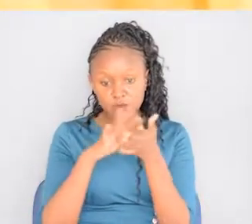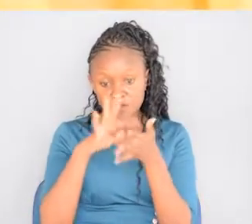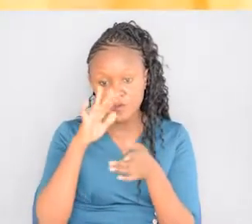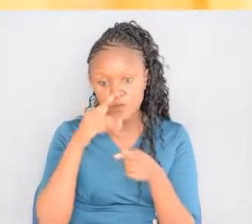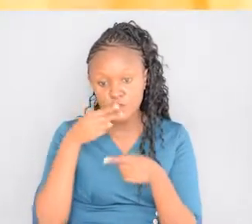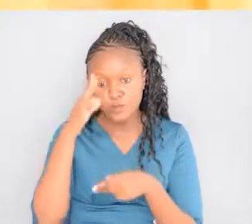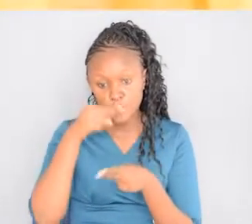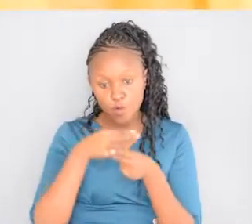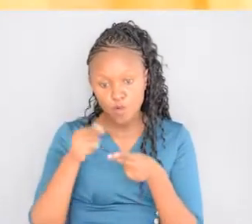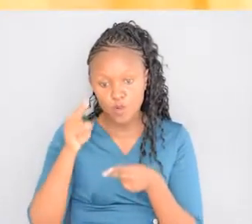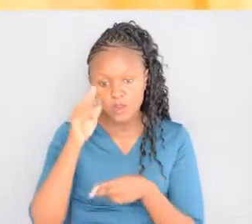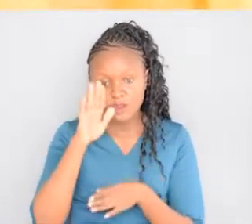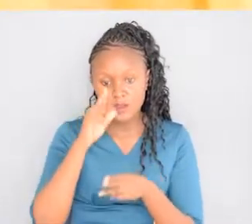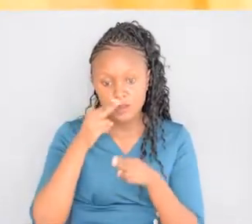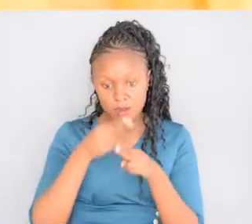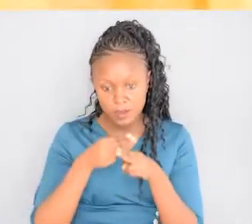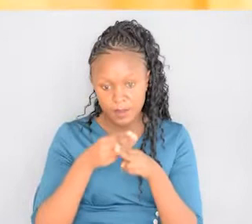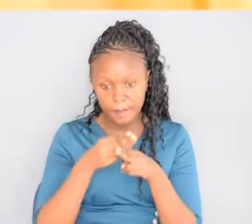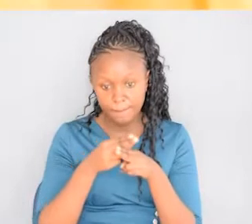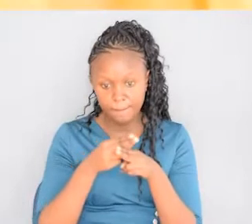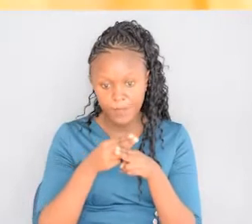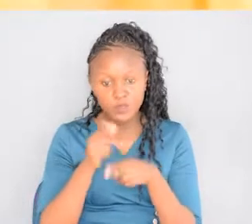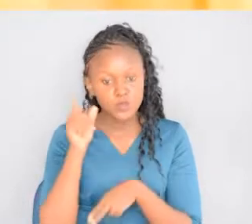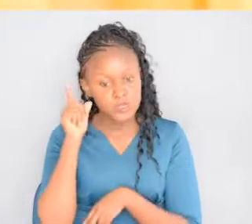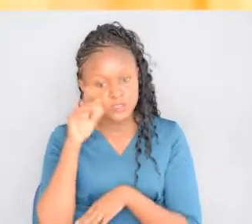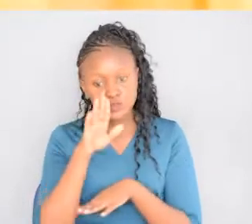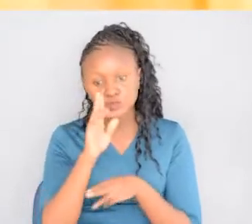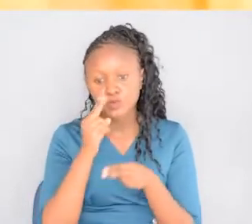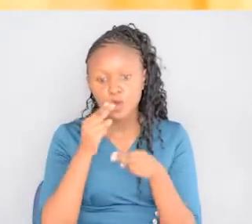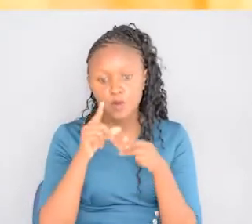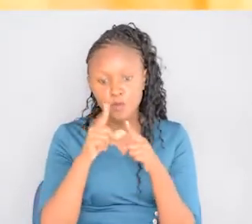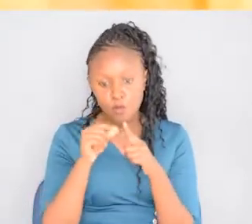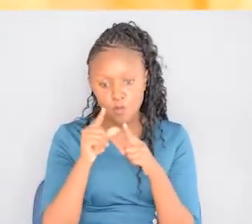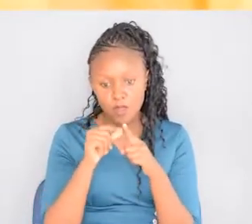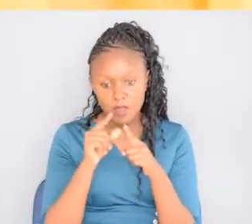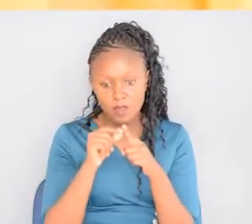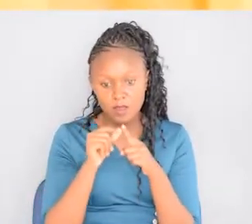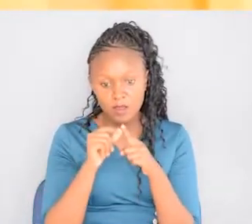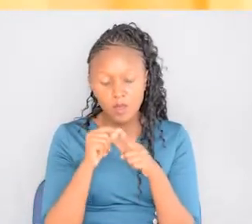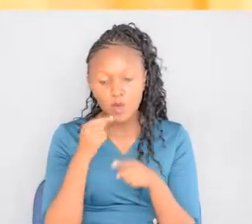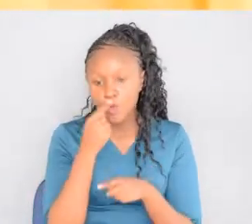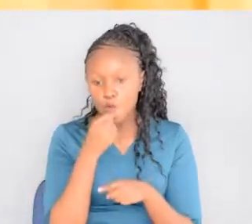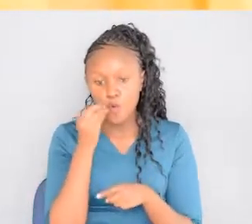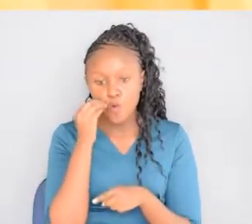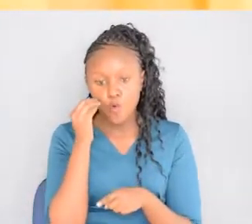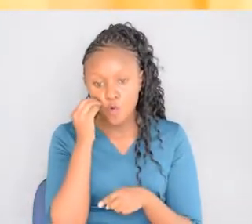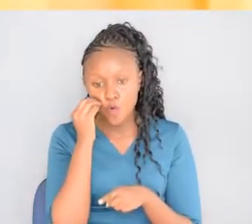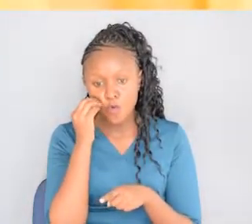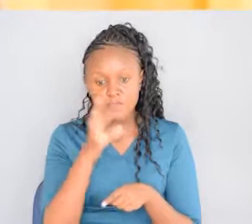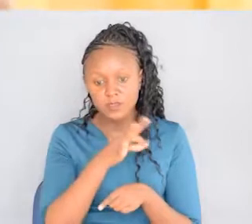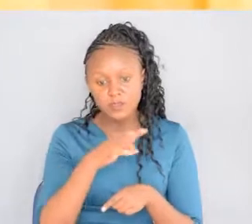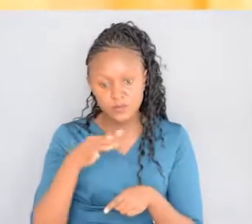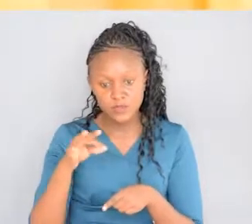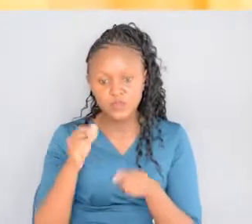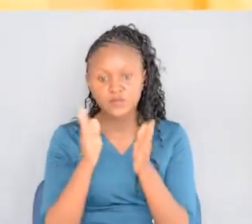your holy name, O Father Lord, and to have an open heart, O Father Lord, to listen to your word, O mighty Lord Father. And even as we are at home, O Father Lord, I know that the spirit